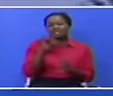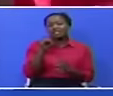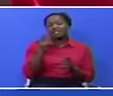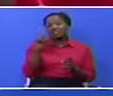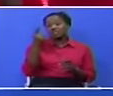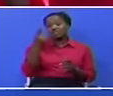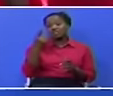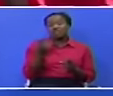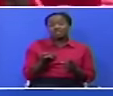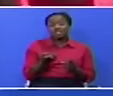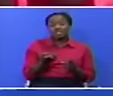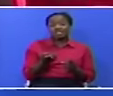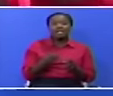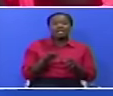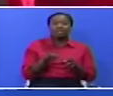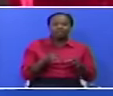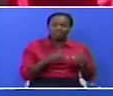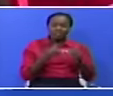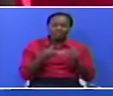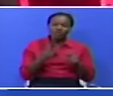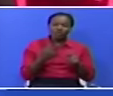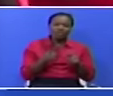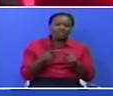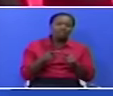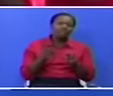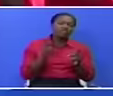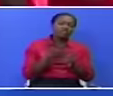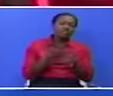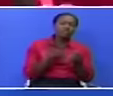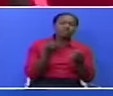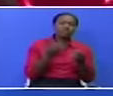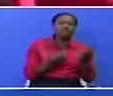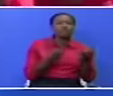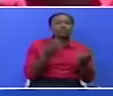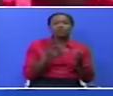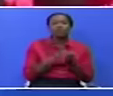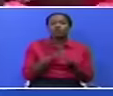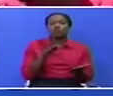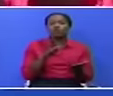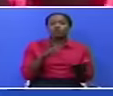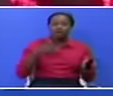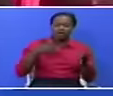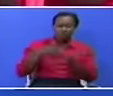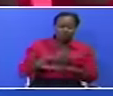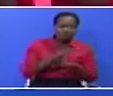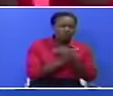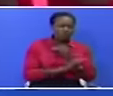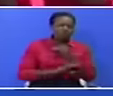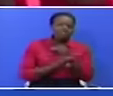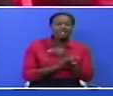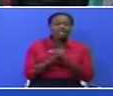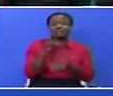this edition, and they're saying that they'll be having a series of more of that, of this, of course, moving across the country to try and ask as many Kenyans